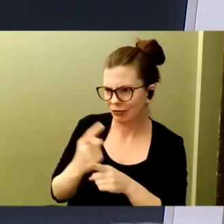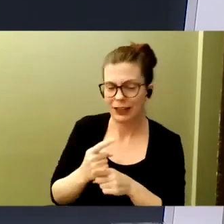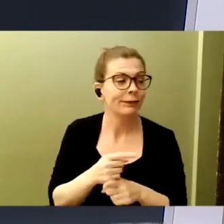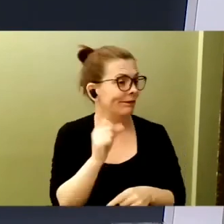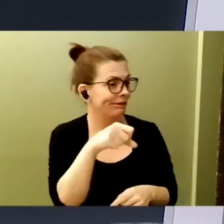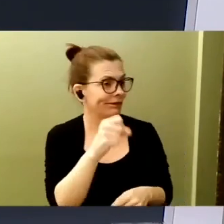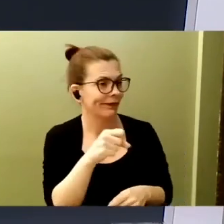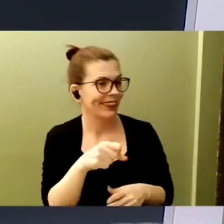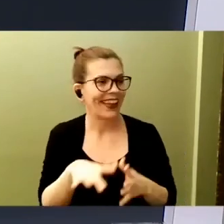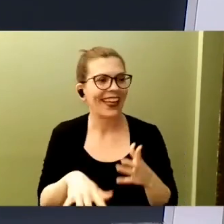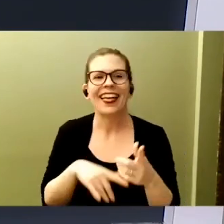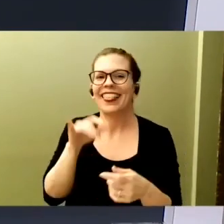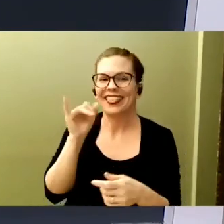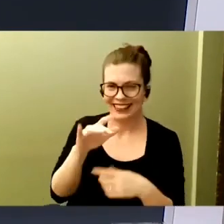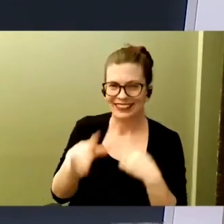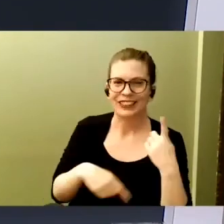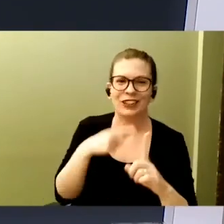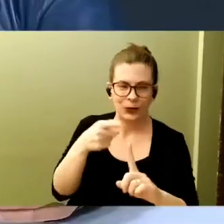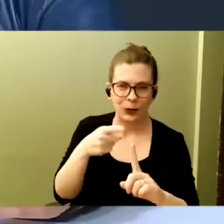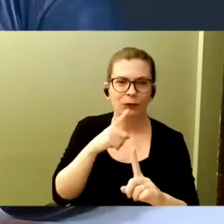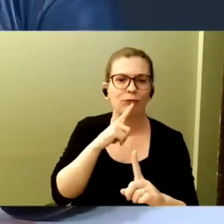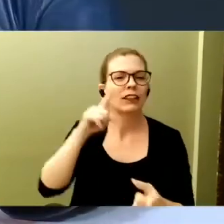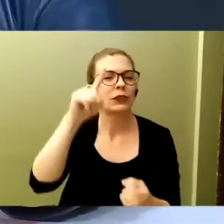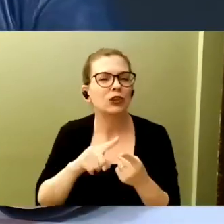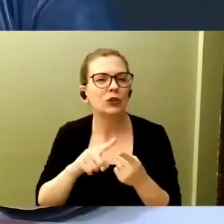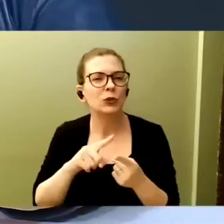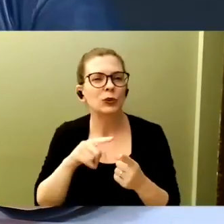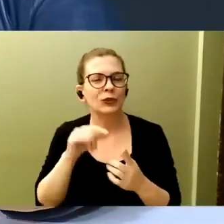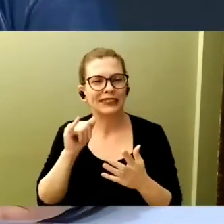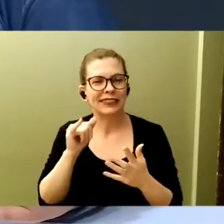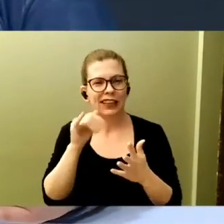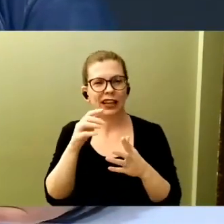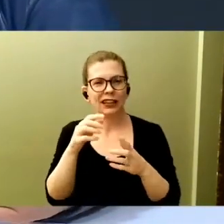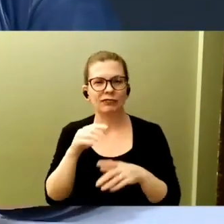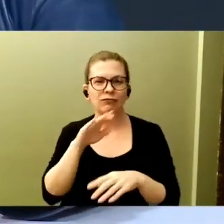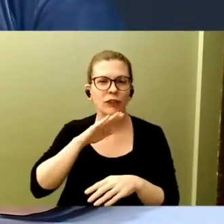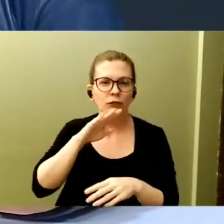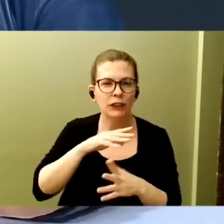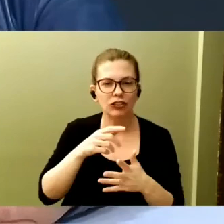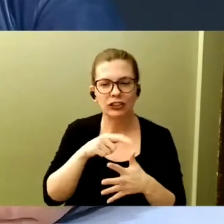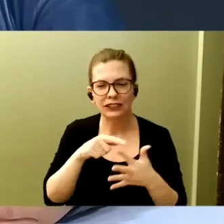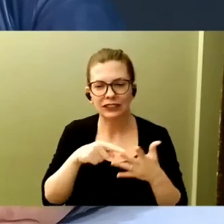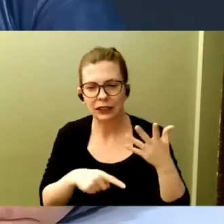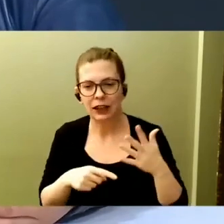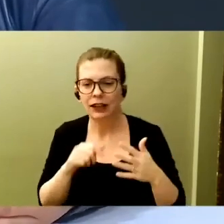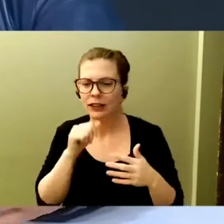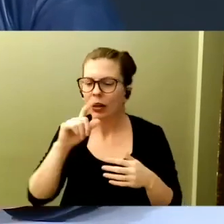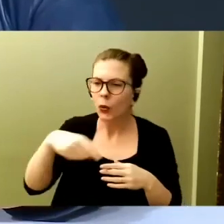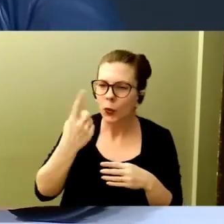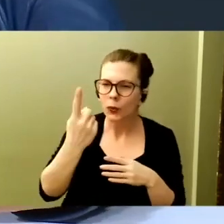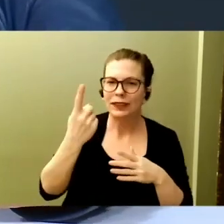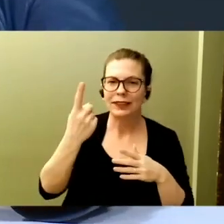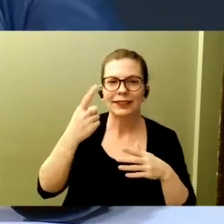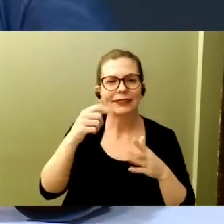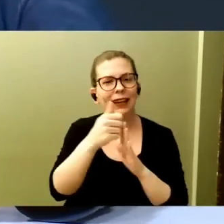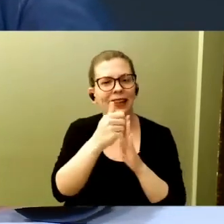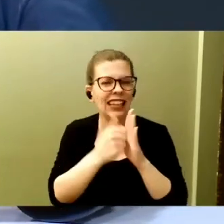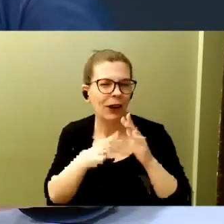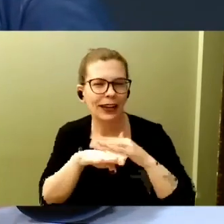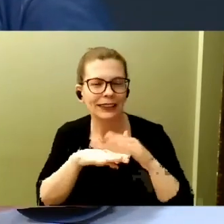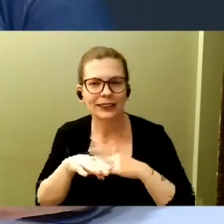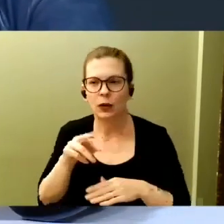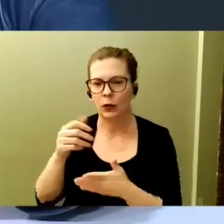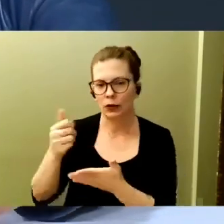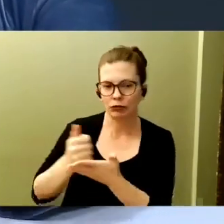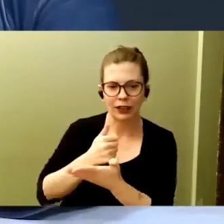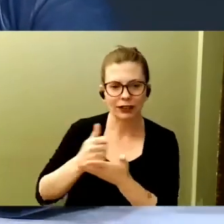goal, which is to really reduce the friction, not just of the account access or the credit card, but also let's not bother with the